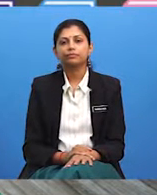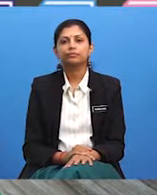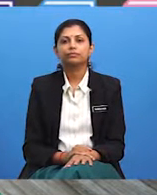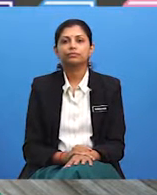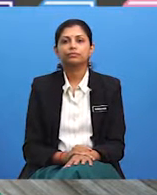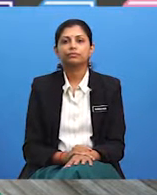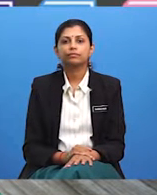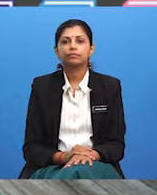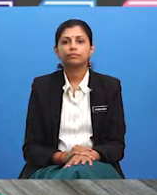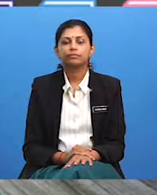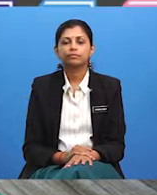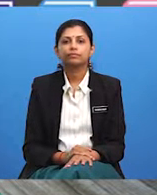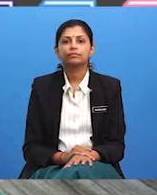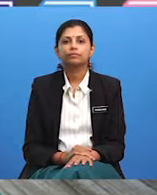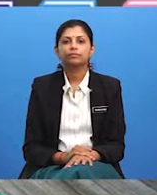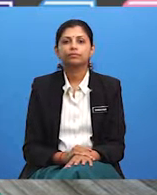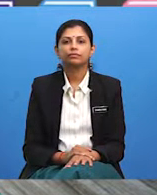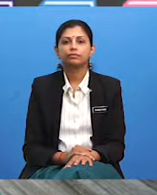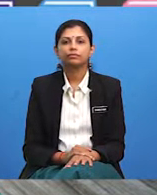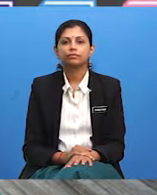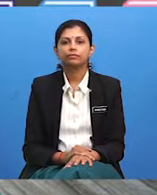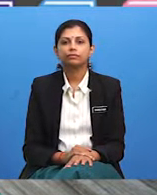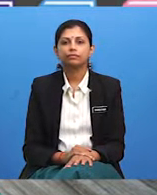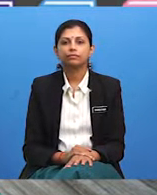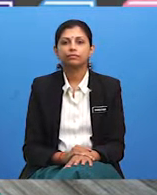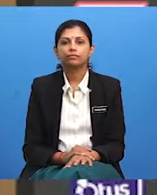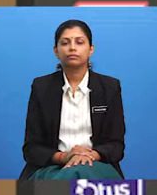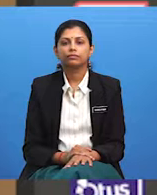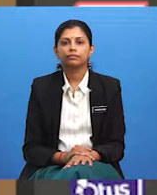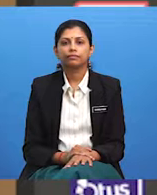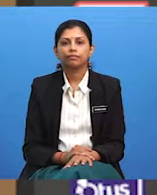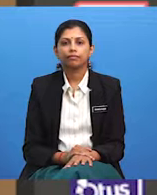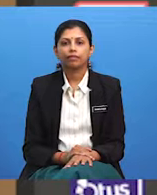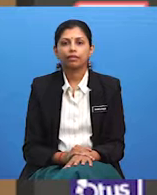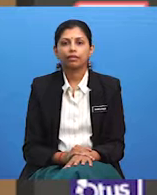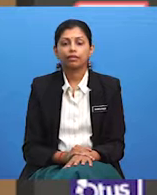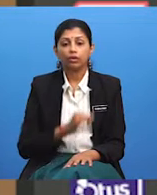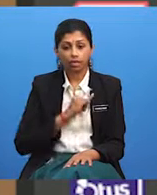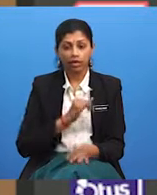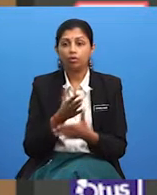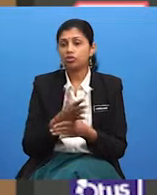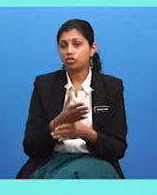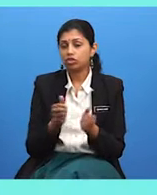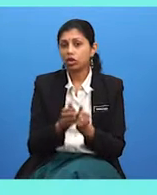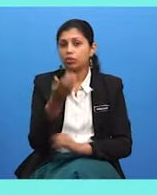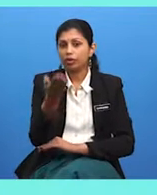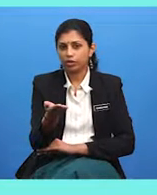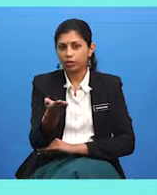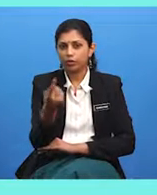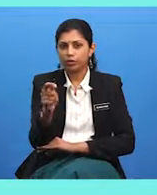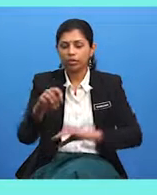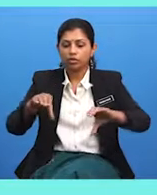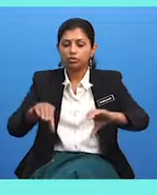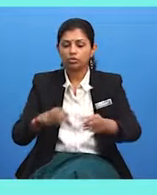matter? Yes, they definitely do. I will share with you the